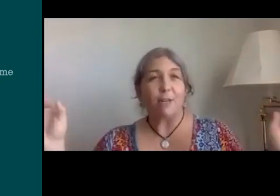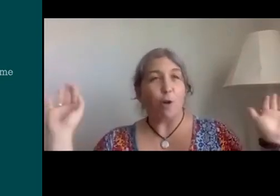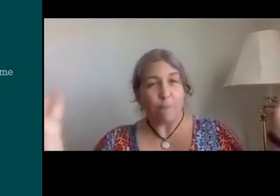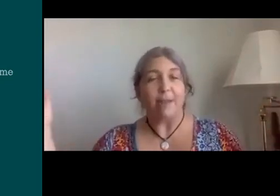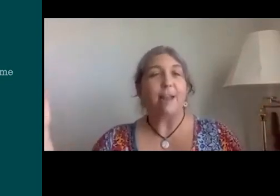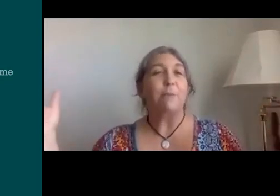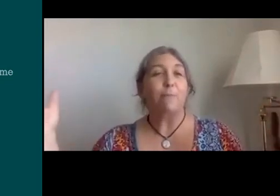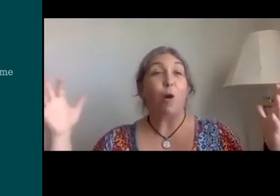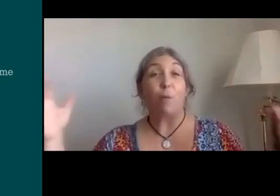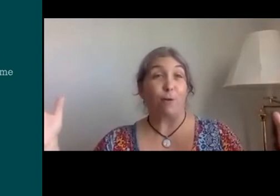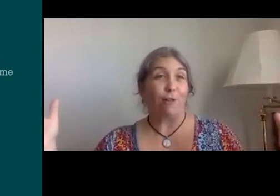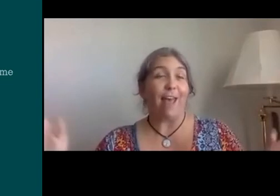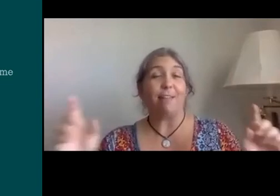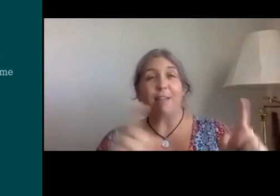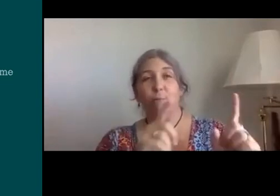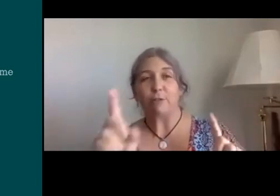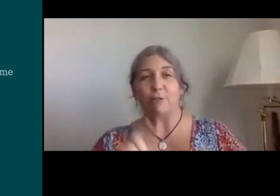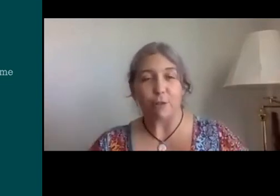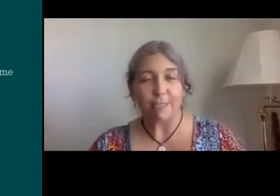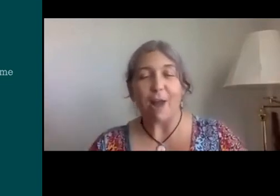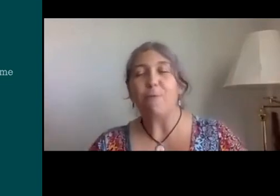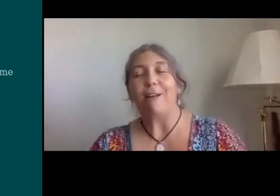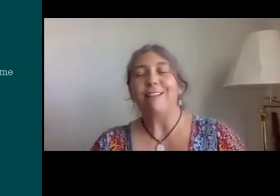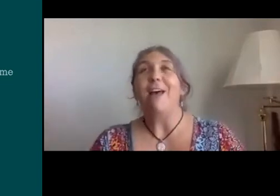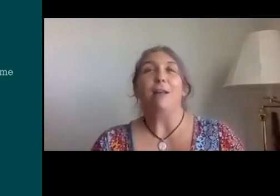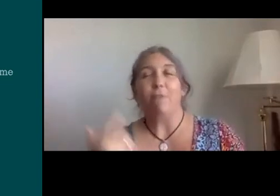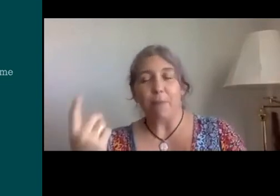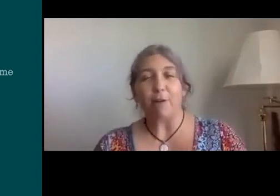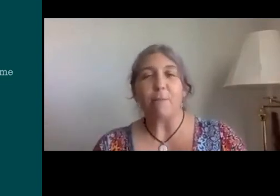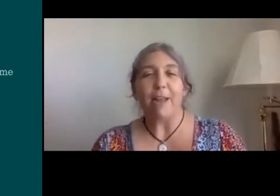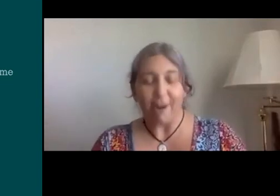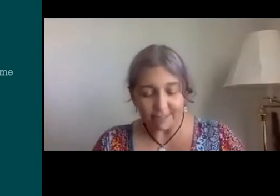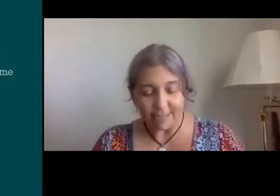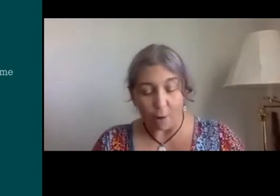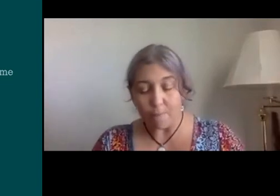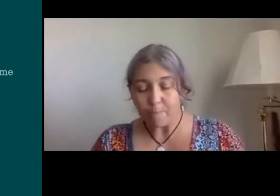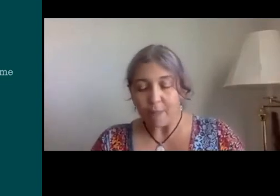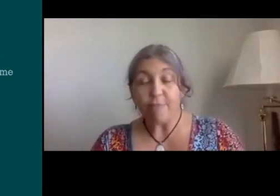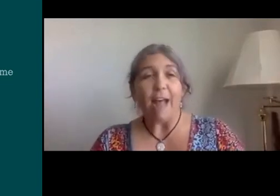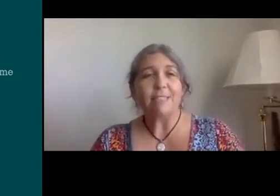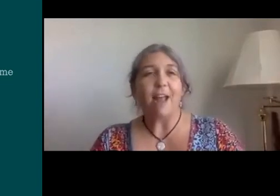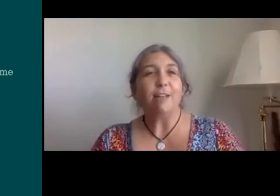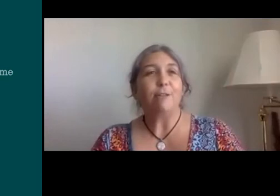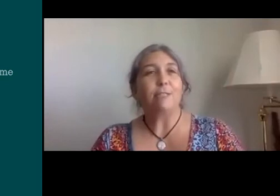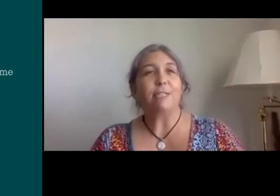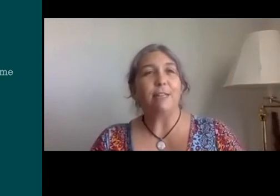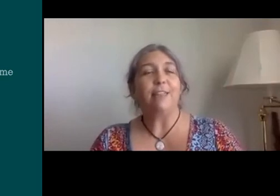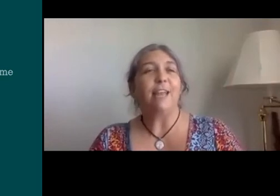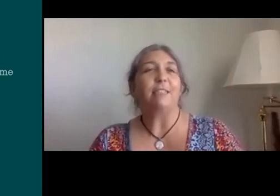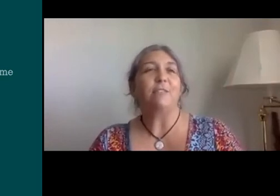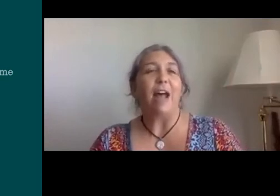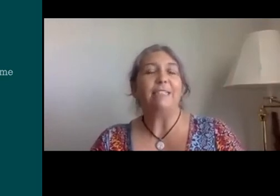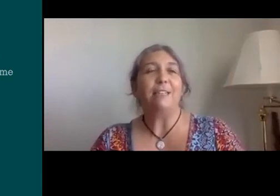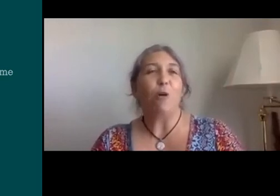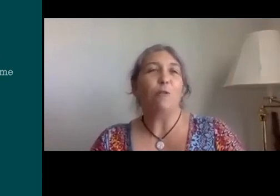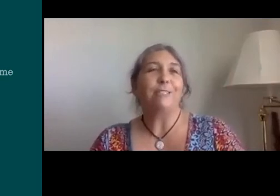was going to go pandemic purple. And this picture shows that well, even better than my hair is now. That's kind of those silly